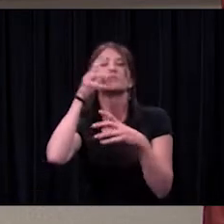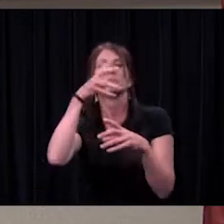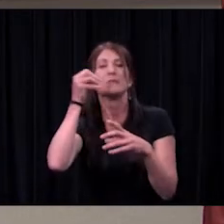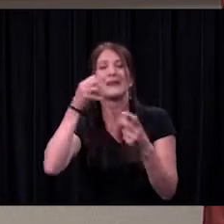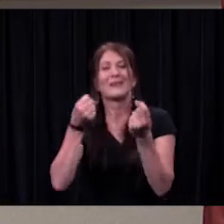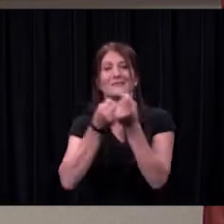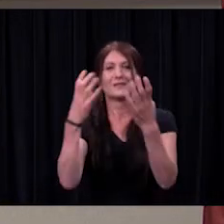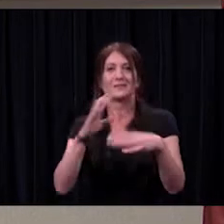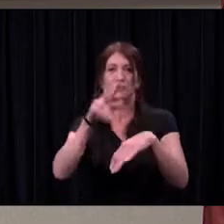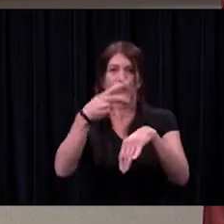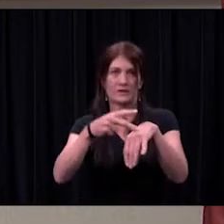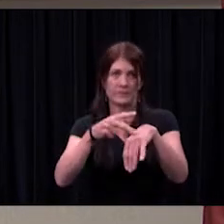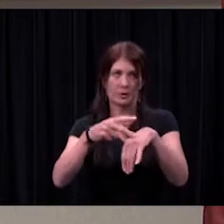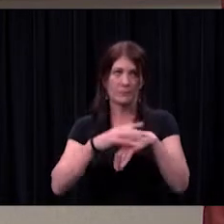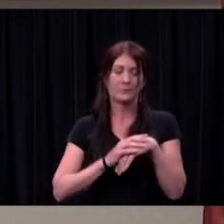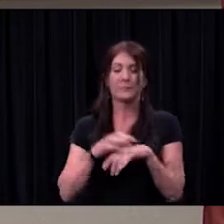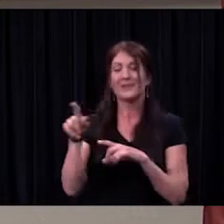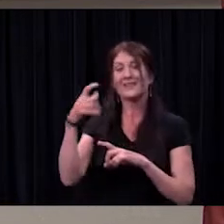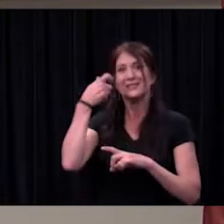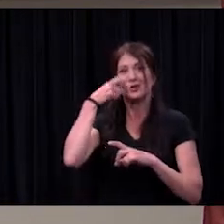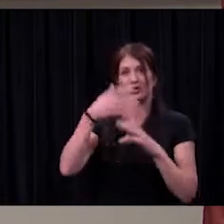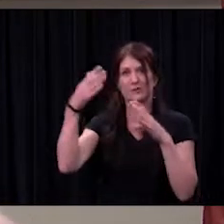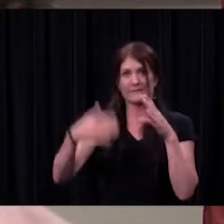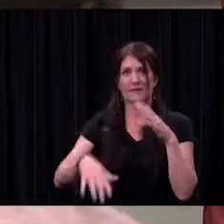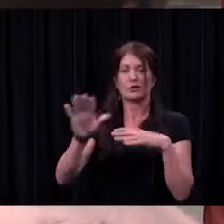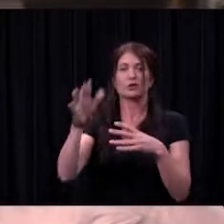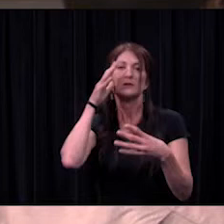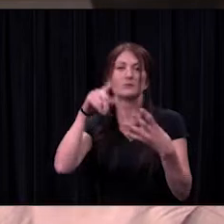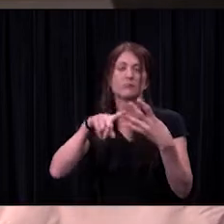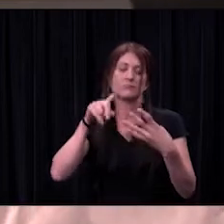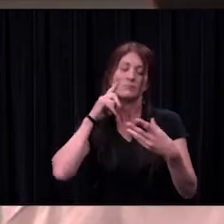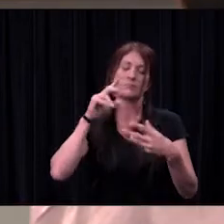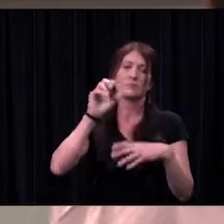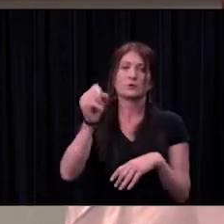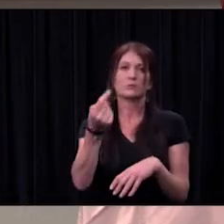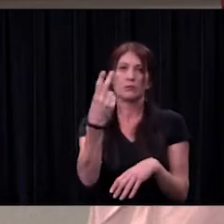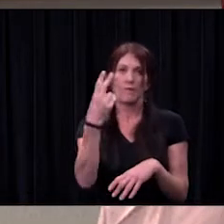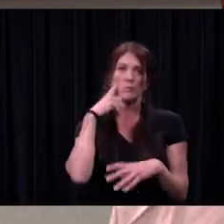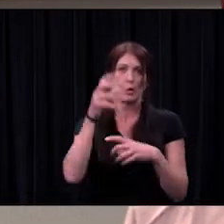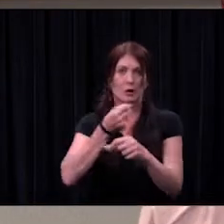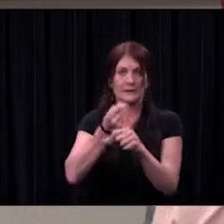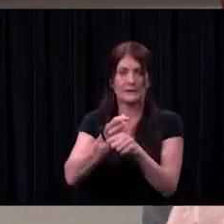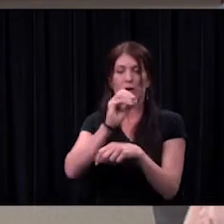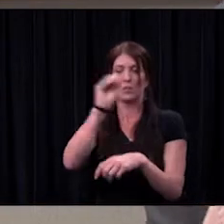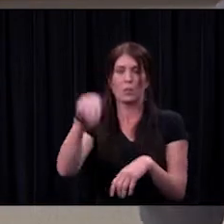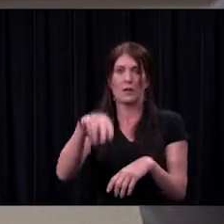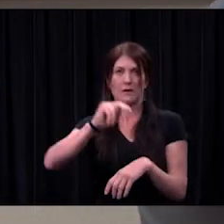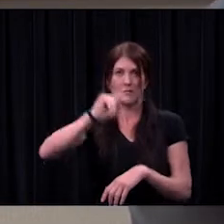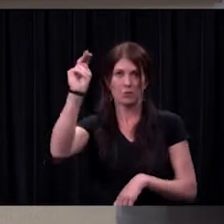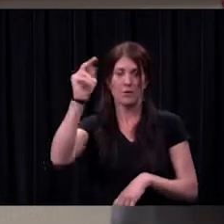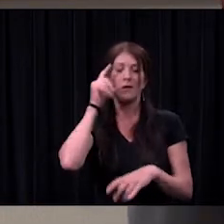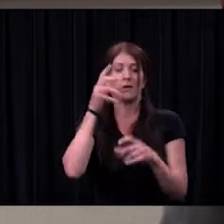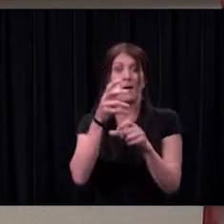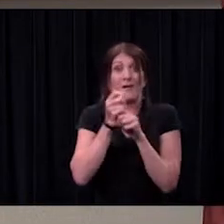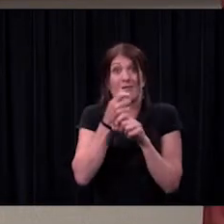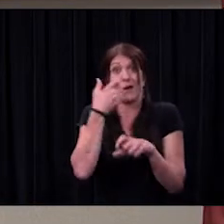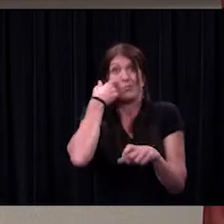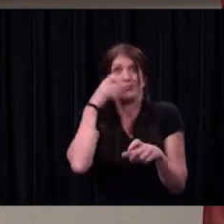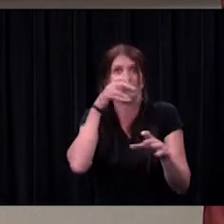finished his sophomore year at Olathe North and recently earned a perfect score of 36 on the ACT.